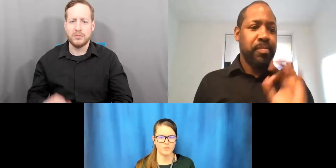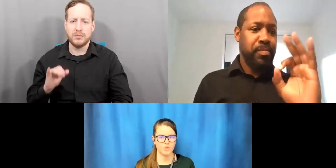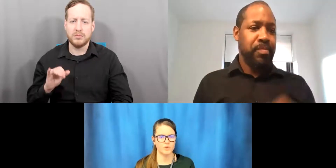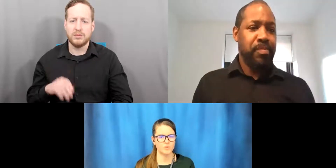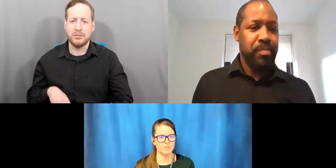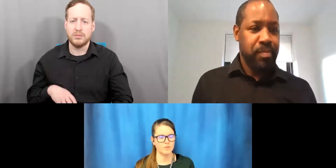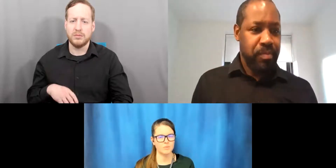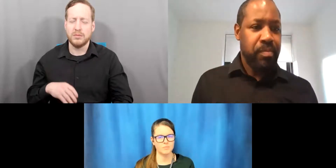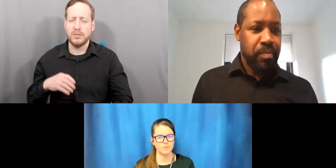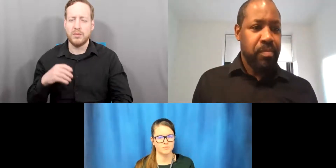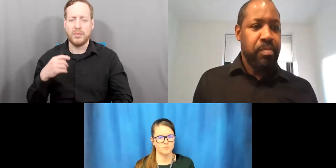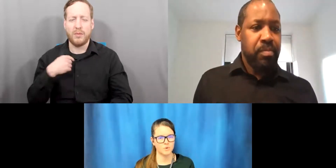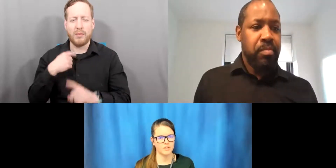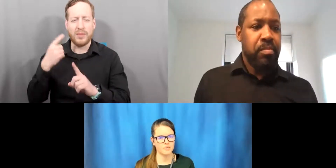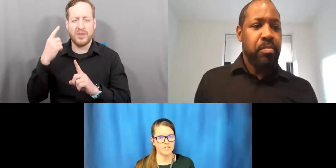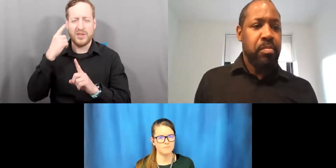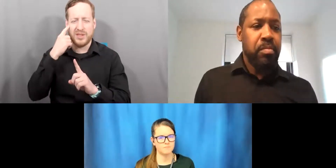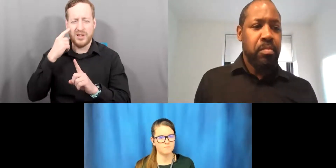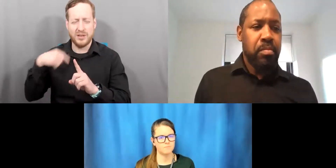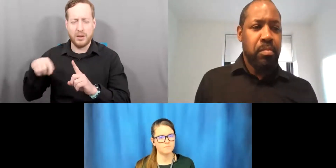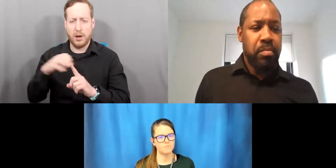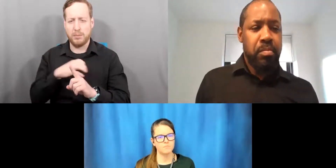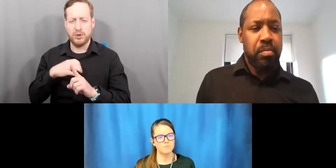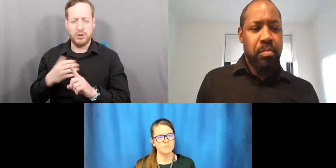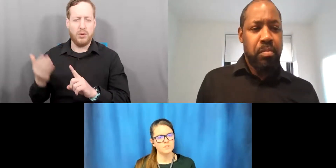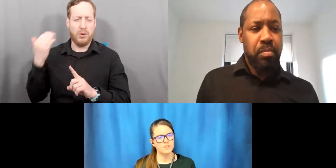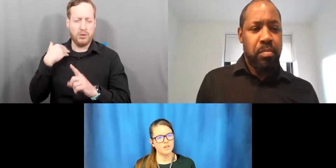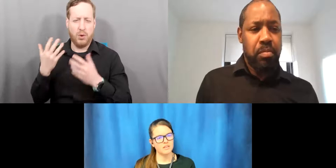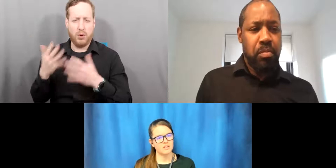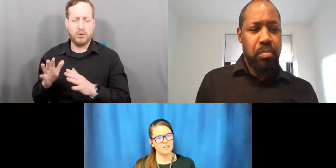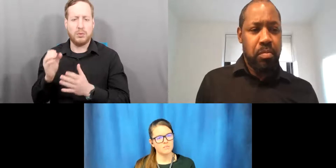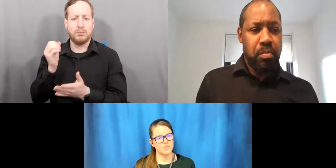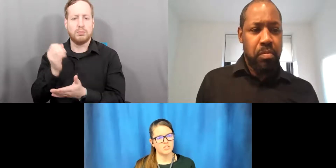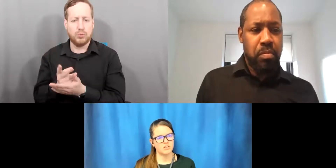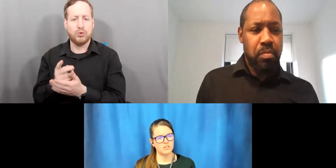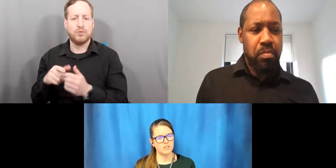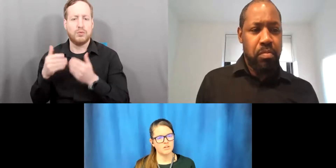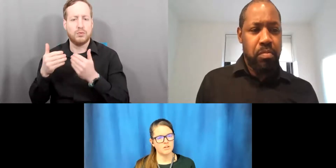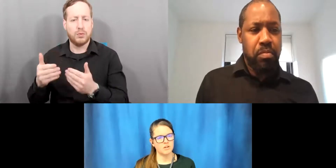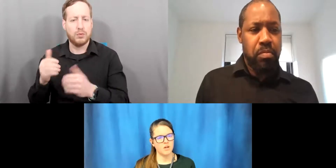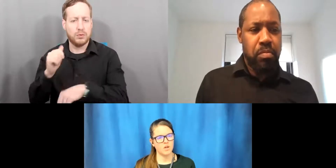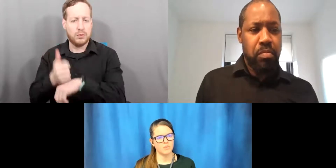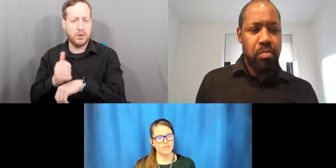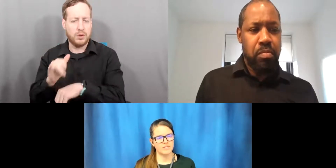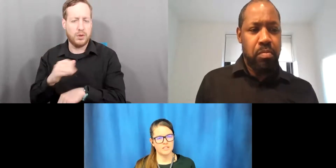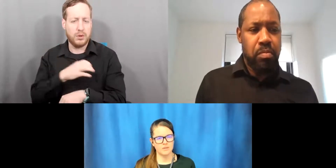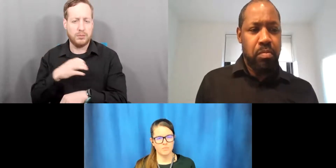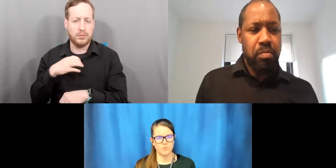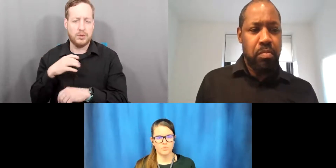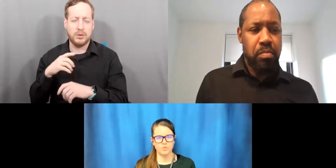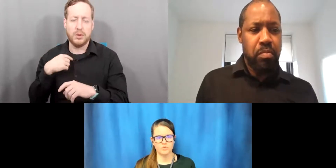for and recruit some other people for the committee. I think the commission already